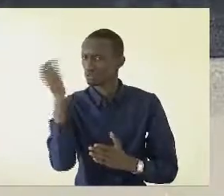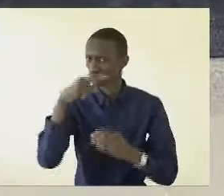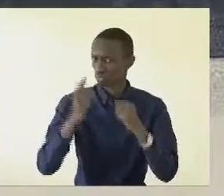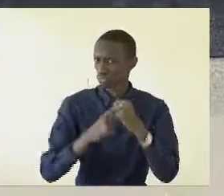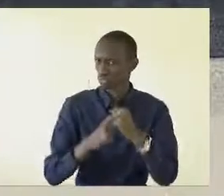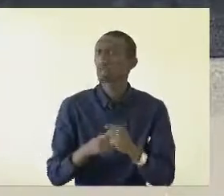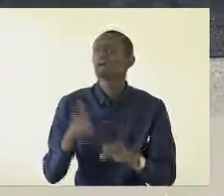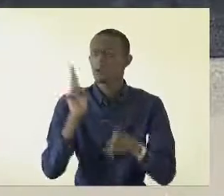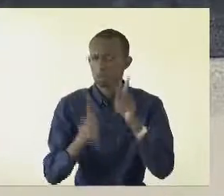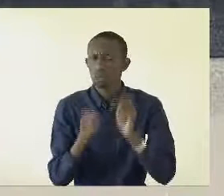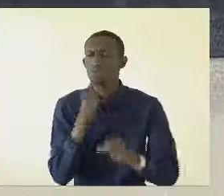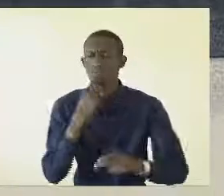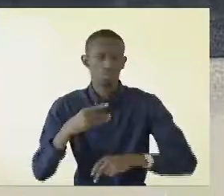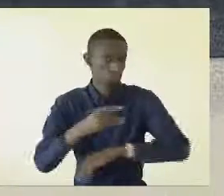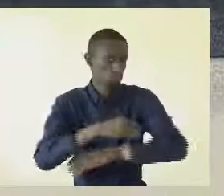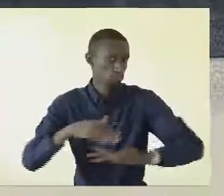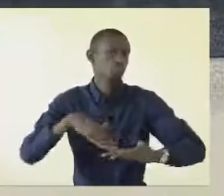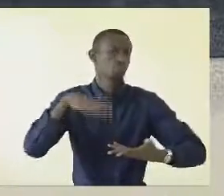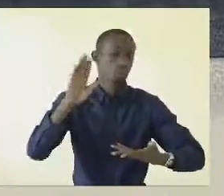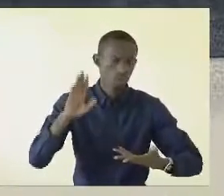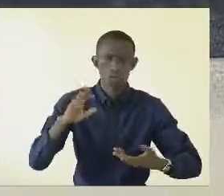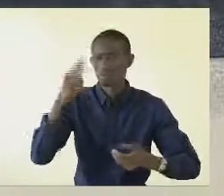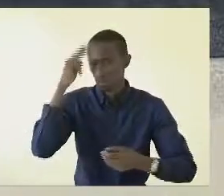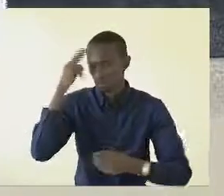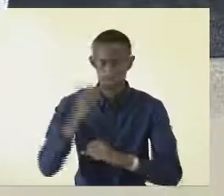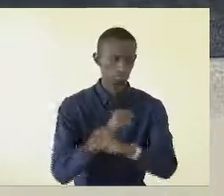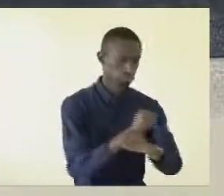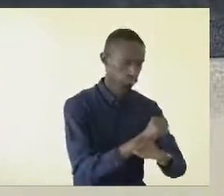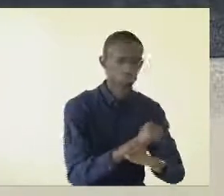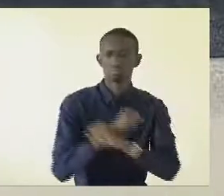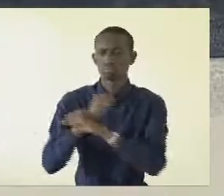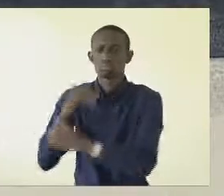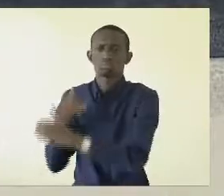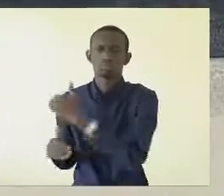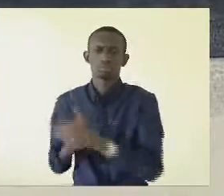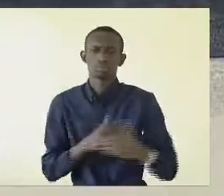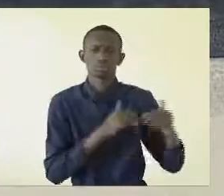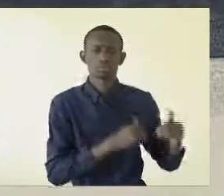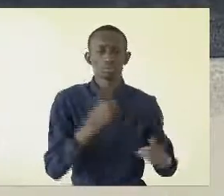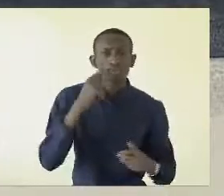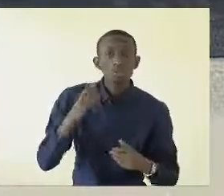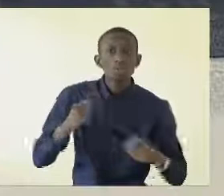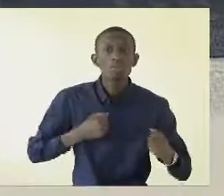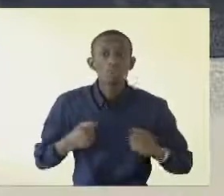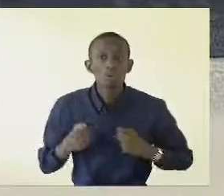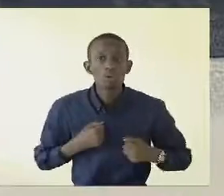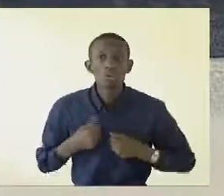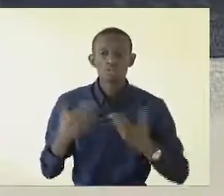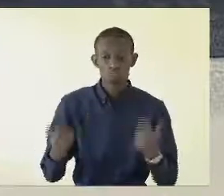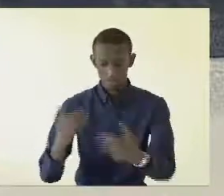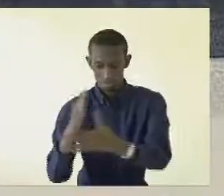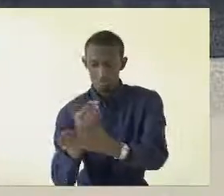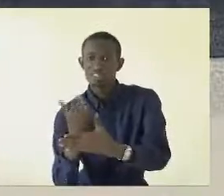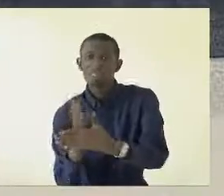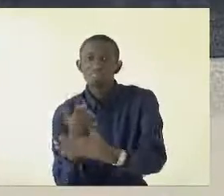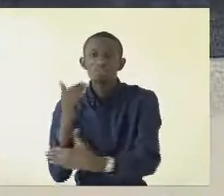is a way of protecting our environment. We have also seen that in Rwanda, we have Ministry of Environment, which